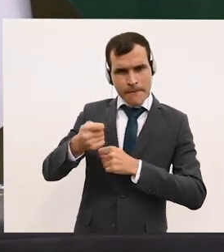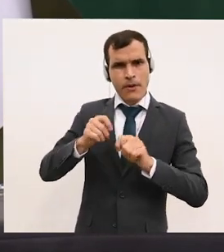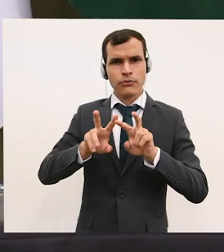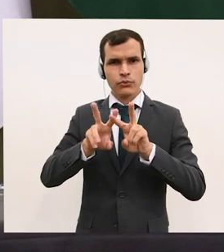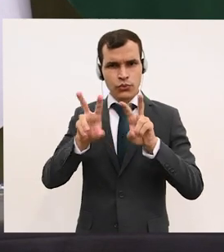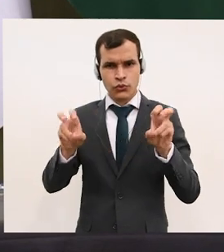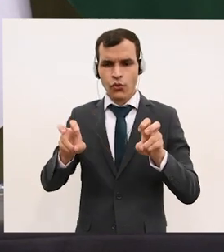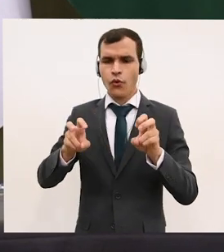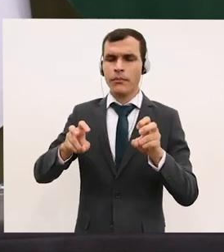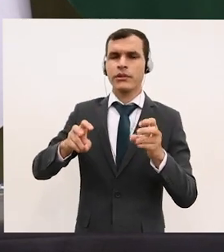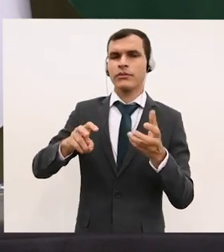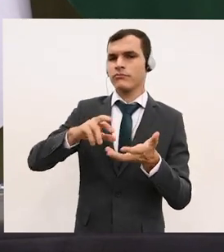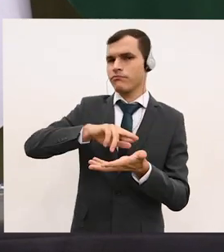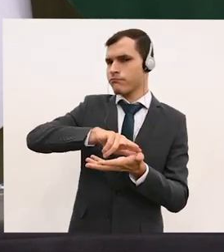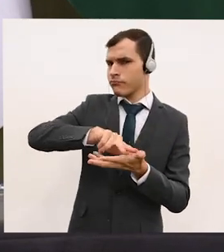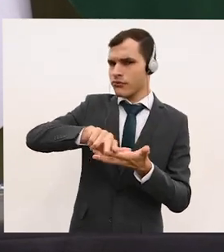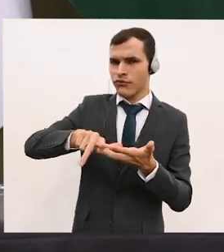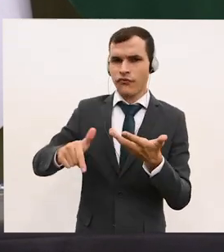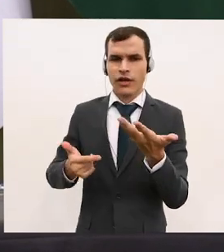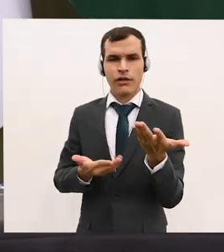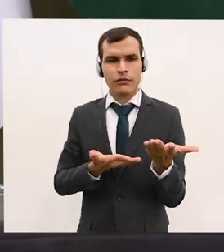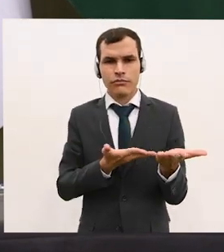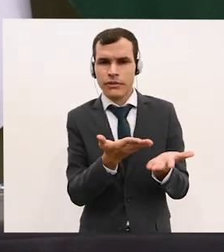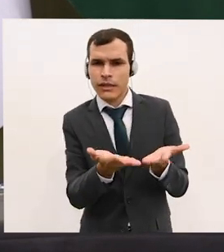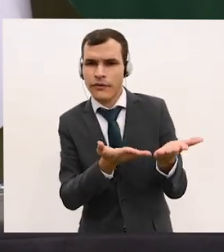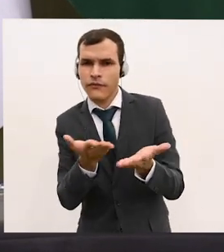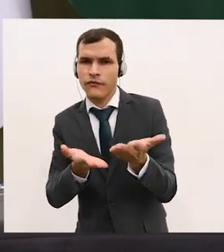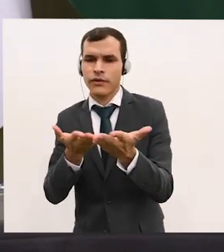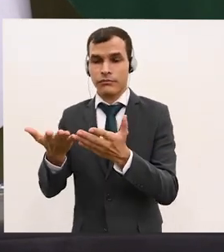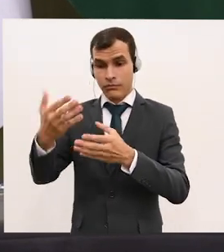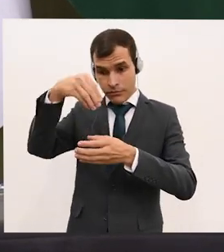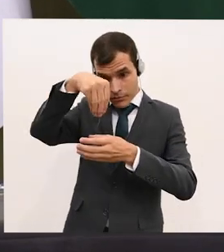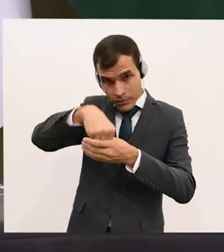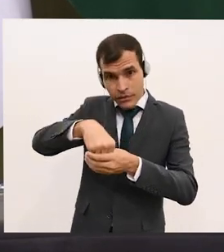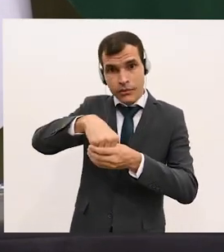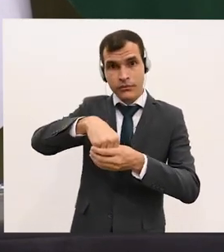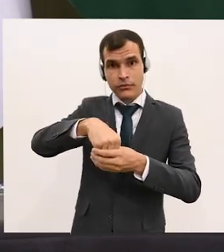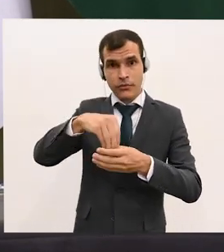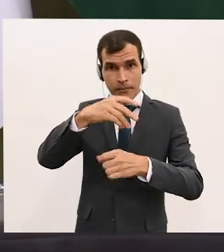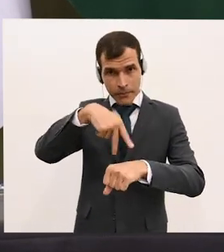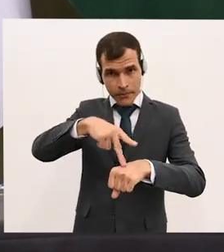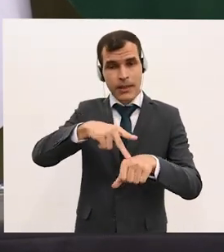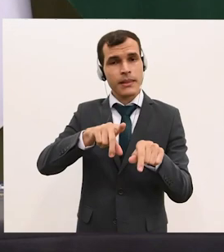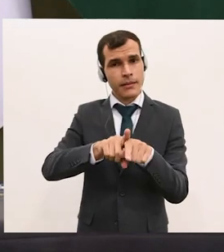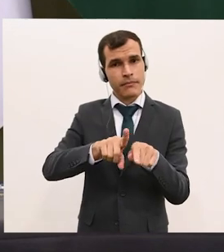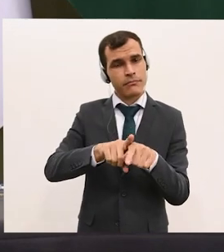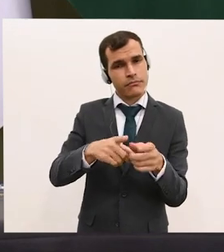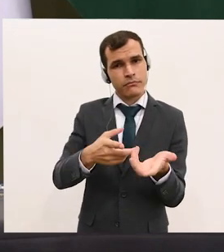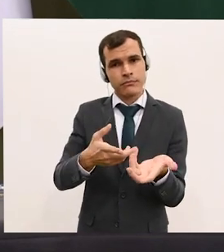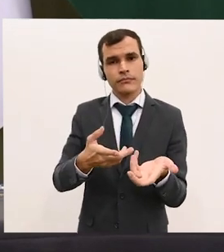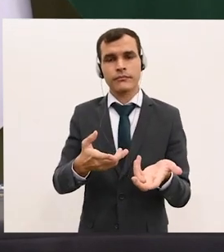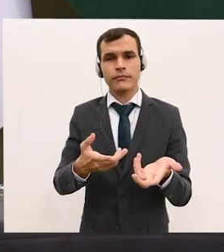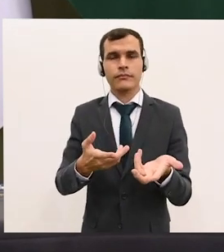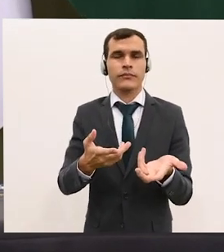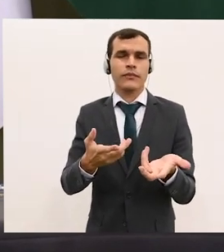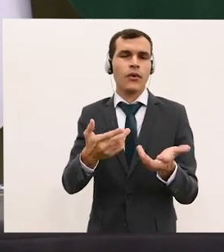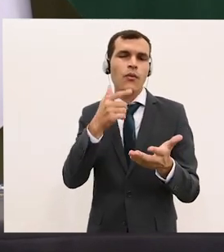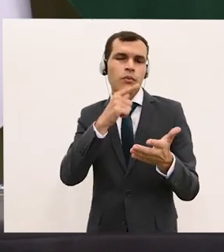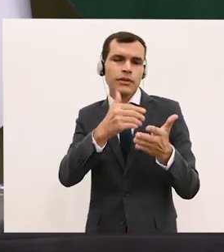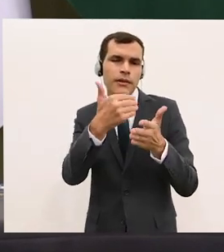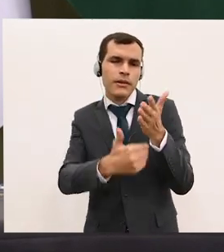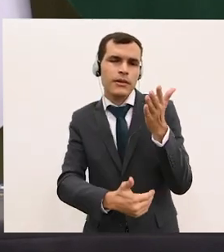which will save services providers 150 billion a yen, because Brazil is a member, one of the